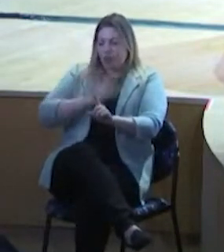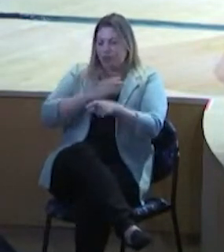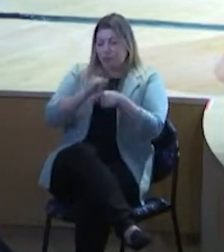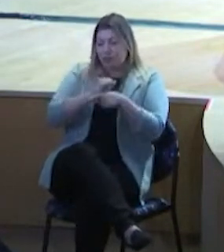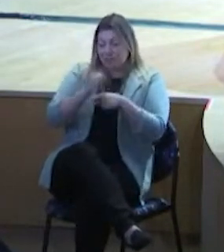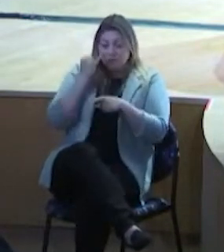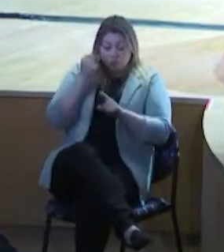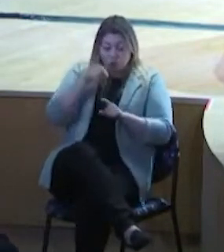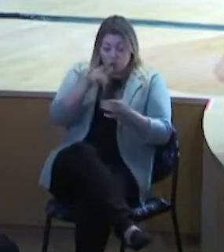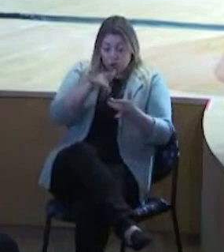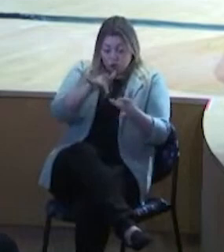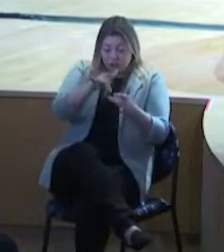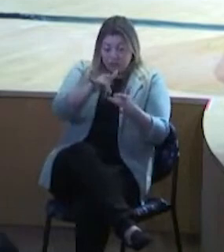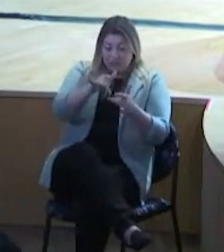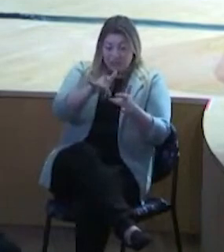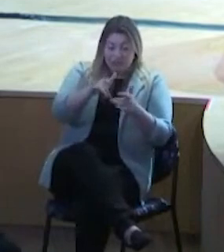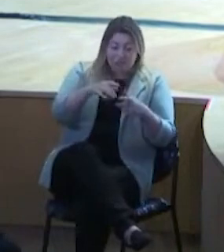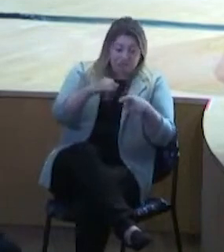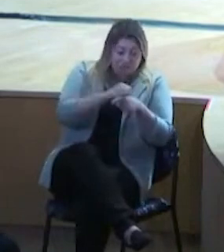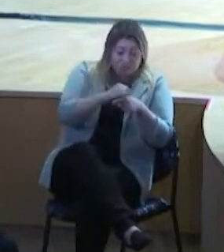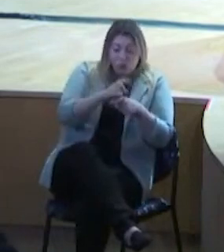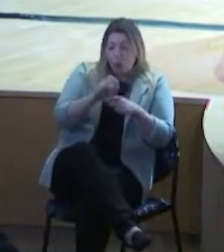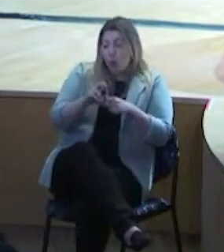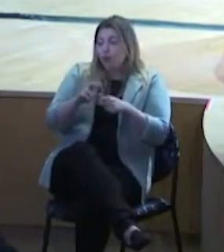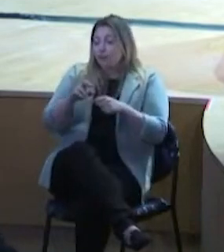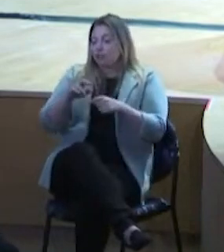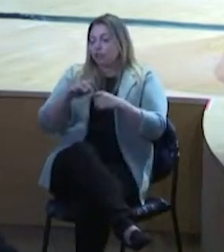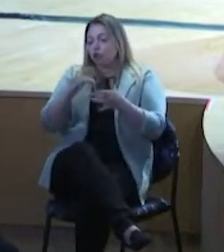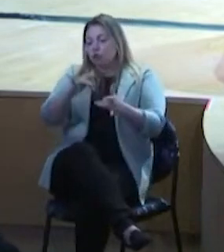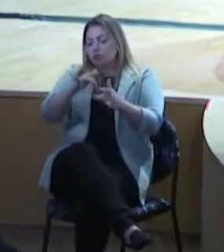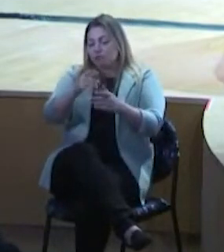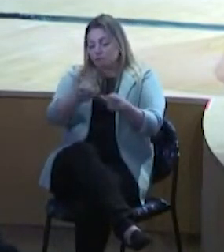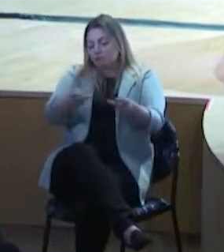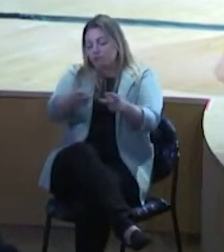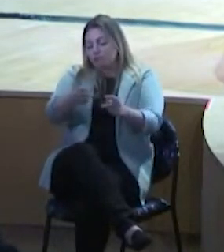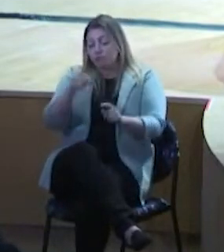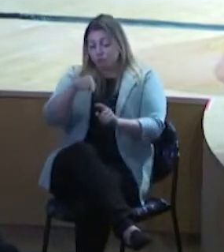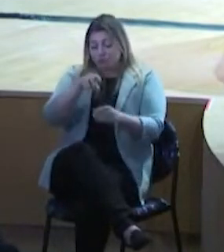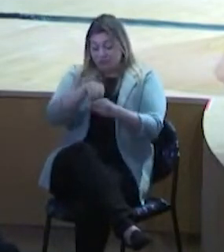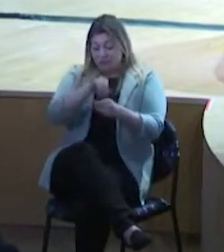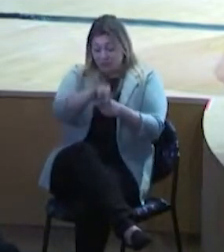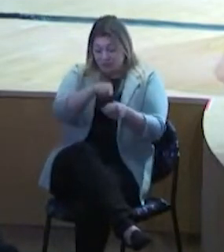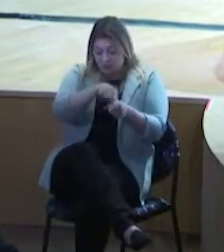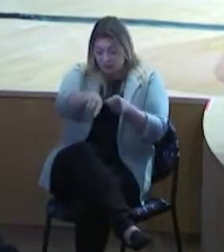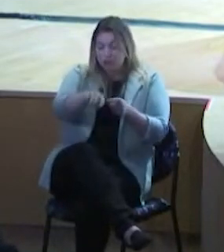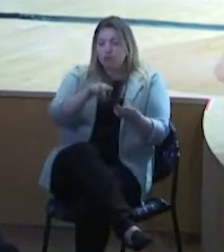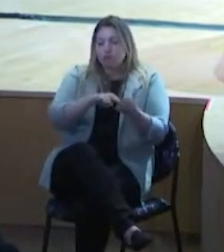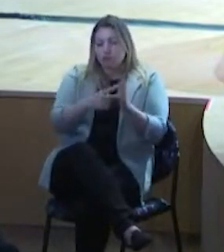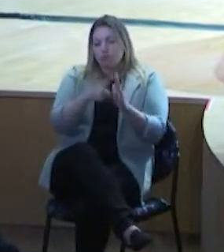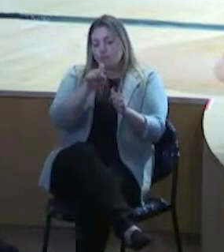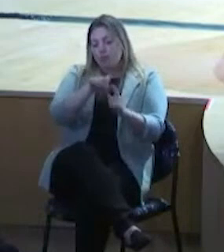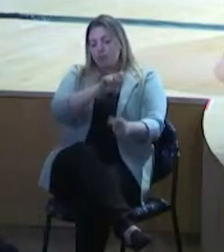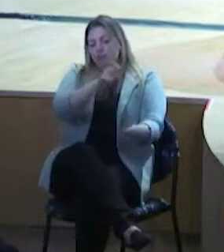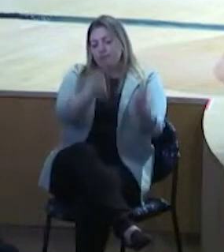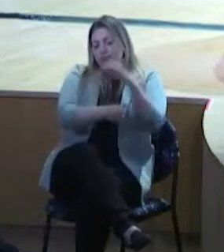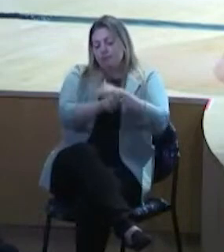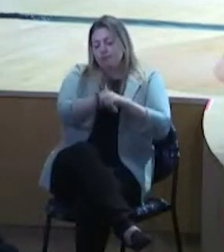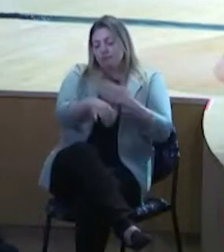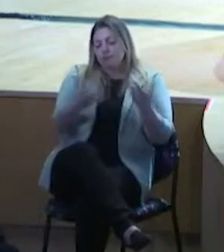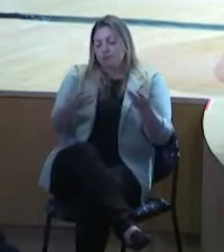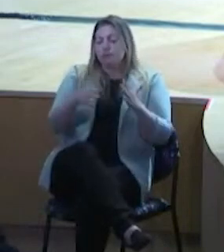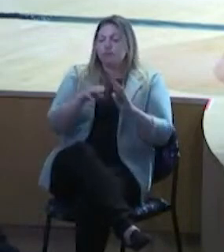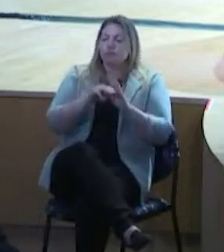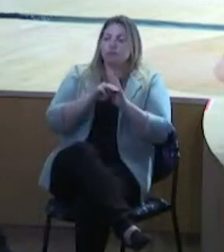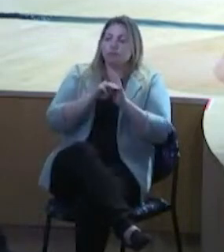tourist company or a tourist attraction or whatever it might be, if you're in that industry, you need to be a part of what we're calling the Malama Hawaii